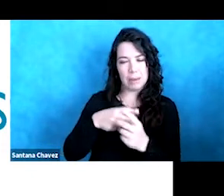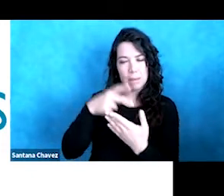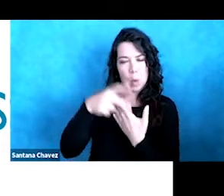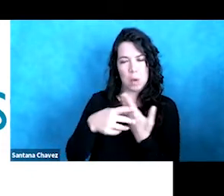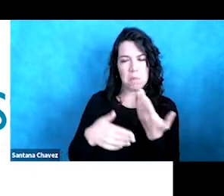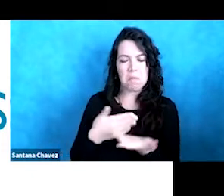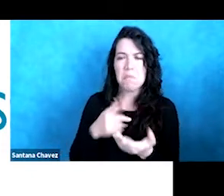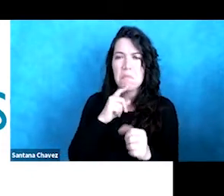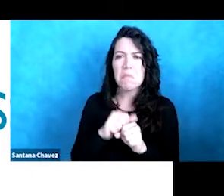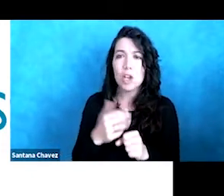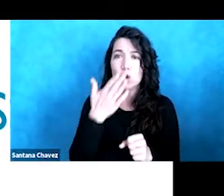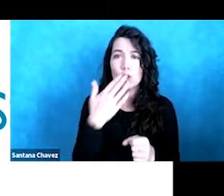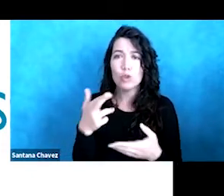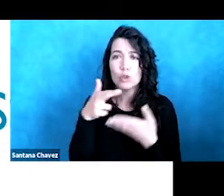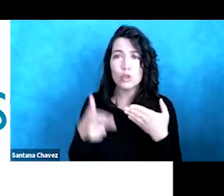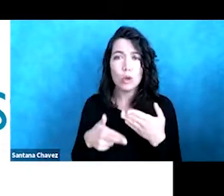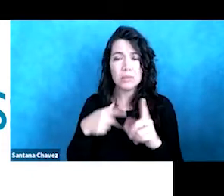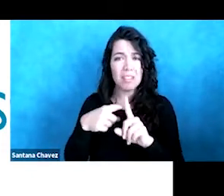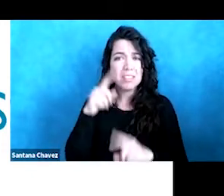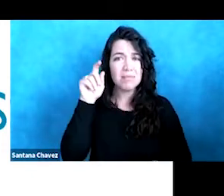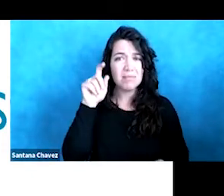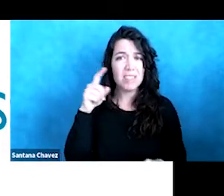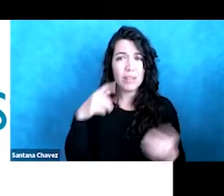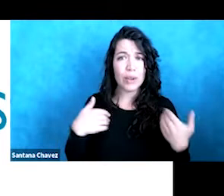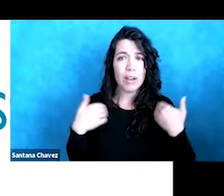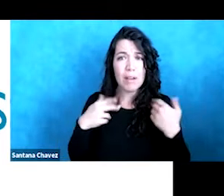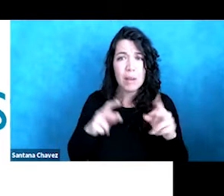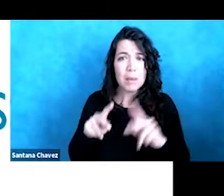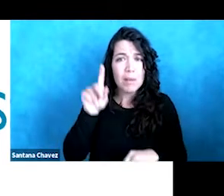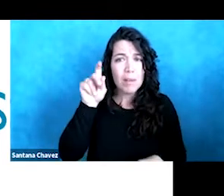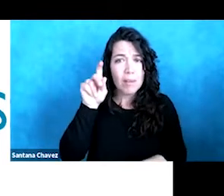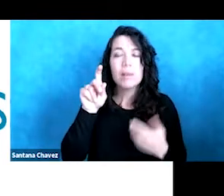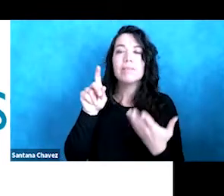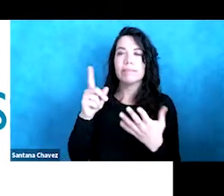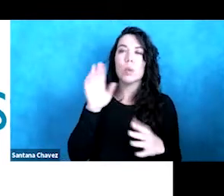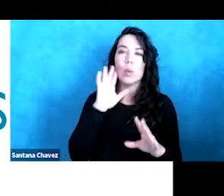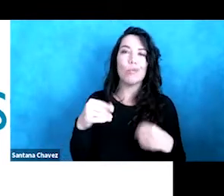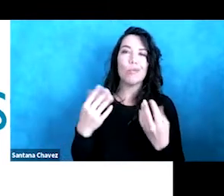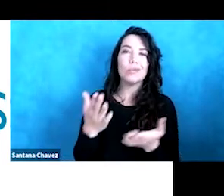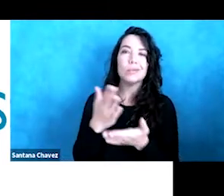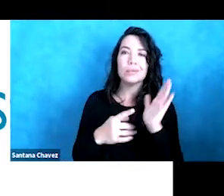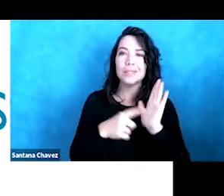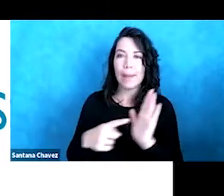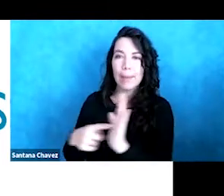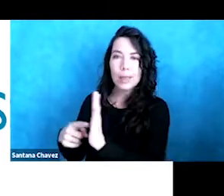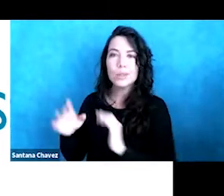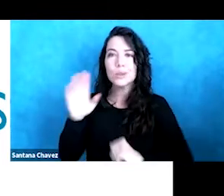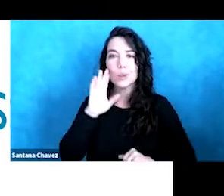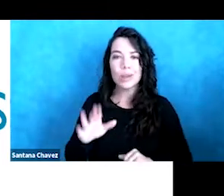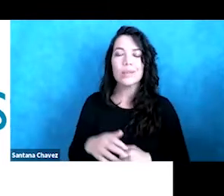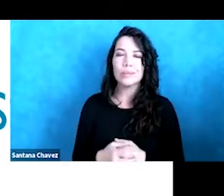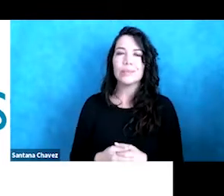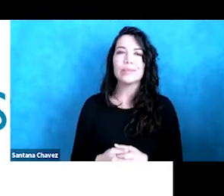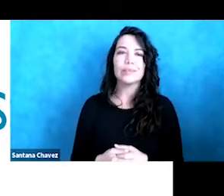results for youth. And so we have some examples of what that looks like on the diagram.